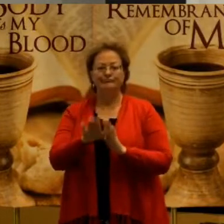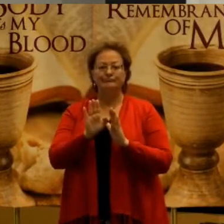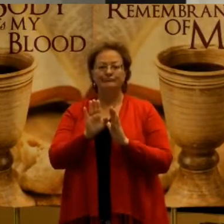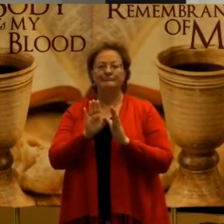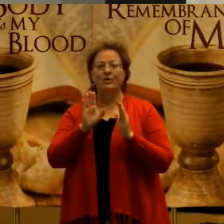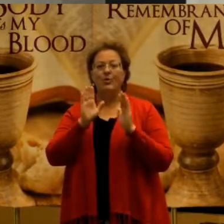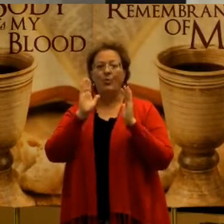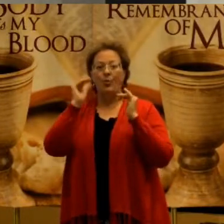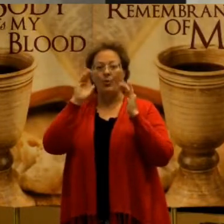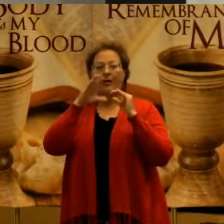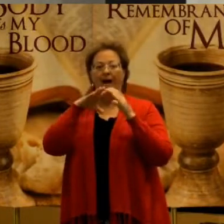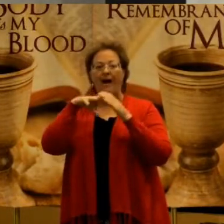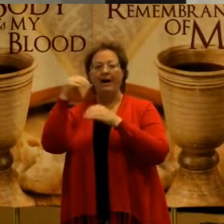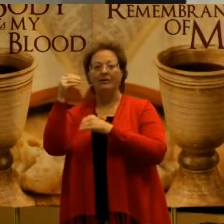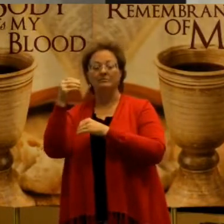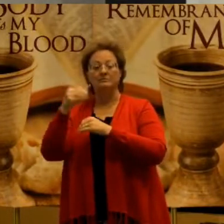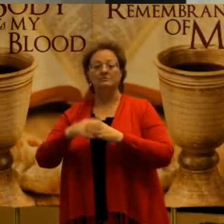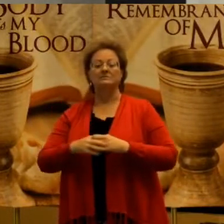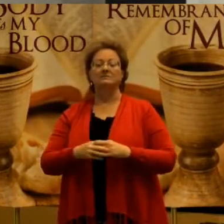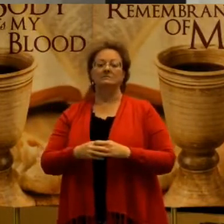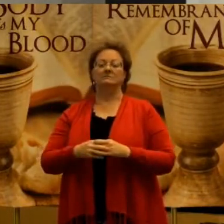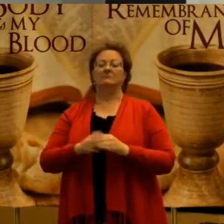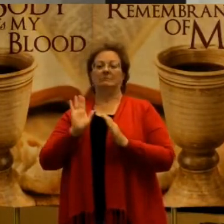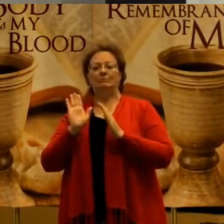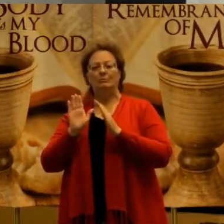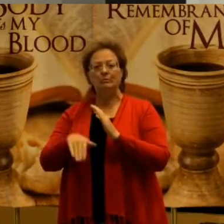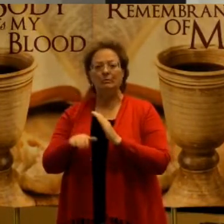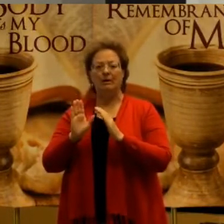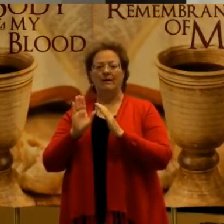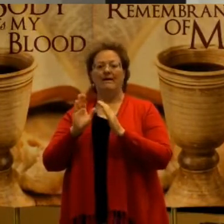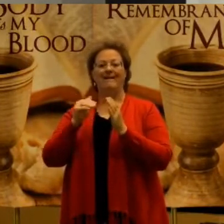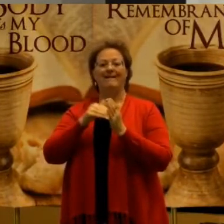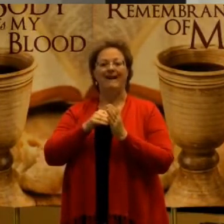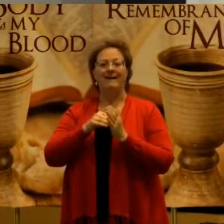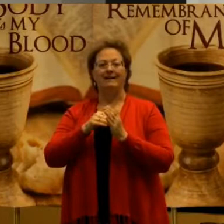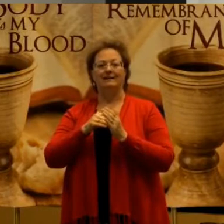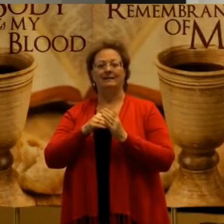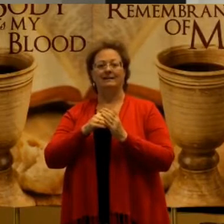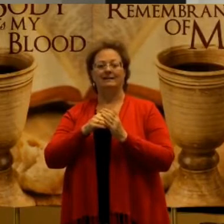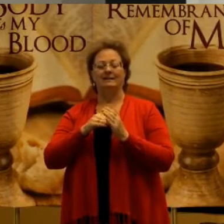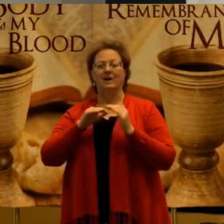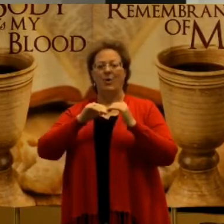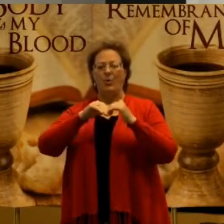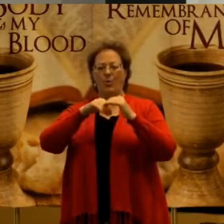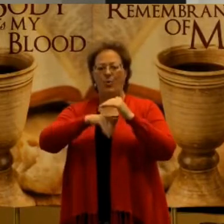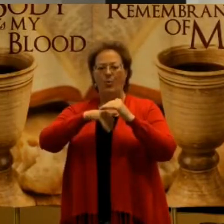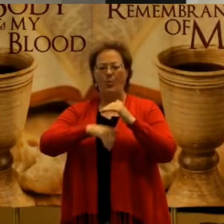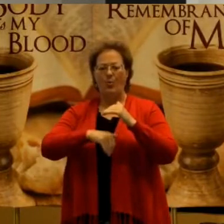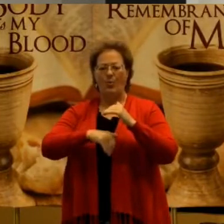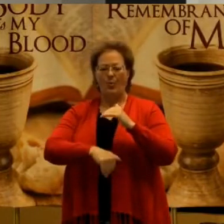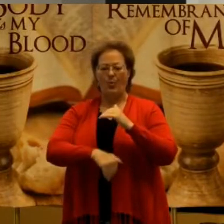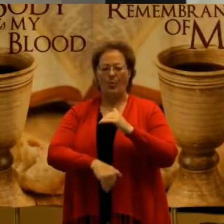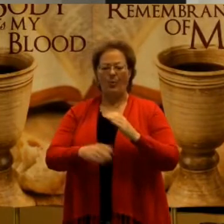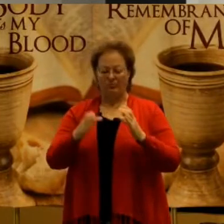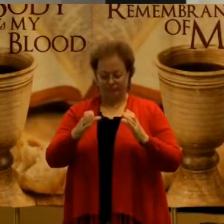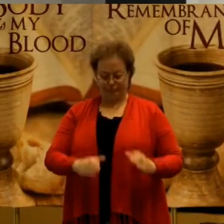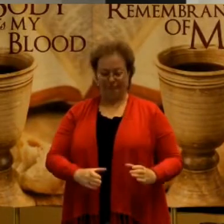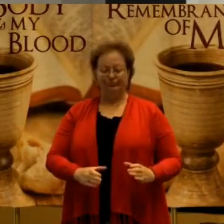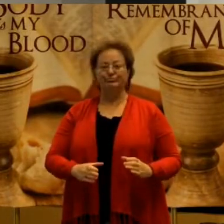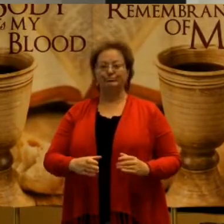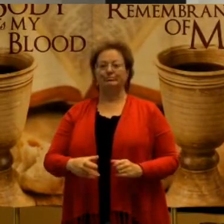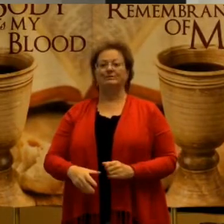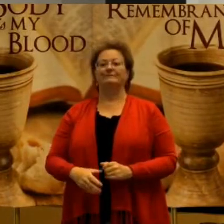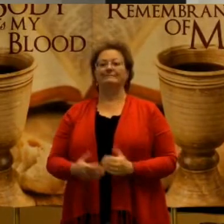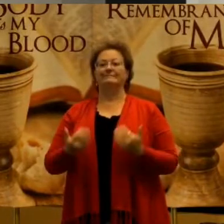can get out. And if that doesn't work, you do it again. And before you know it, you've dug yourself even deeper into a hole so